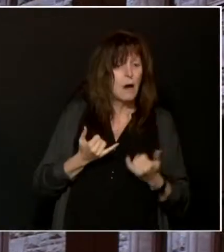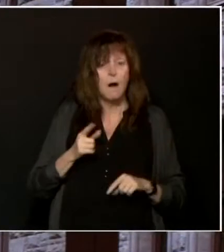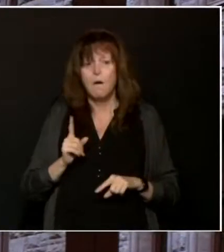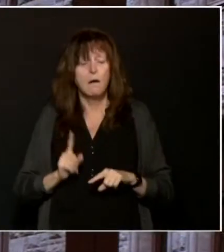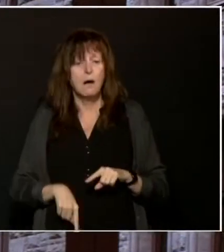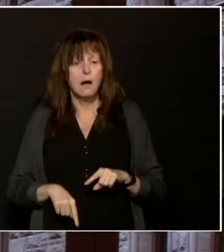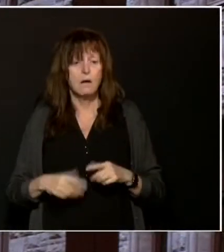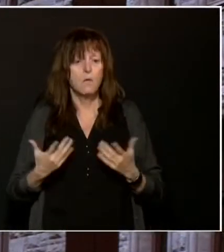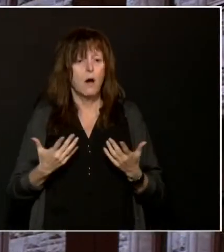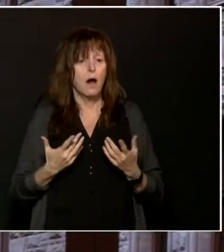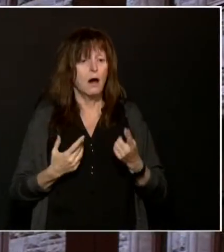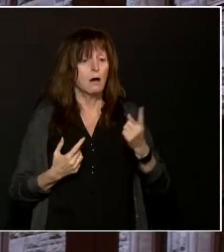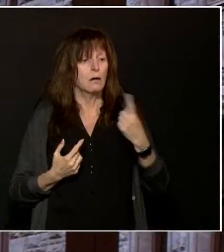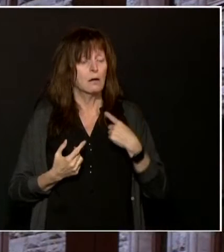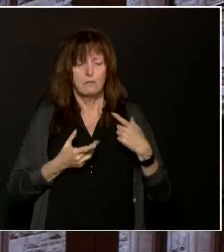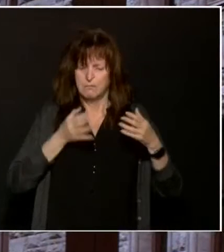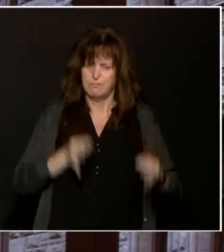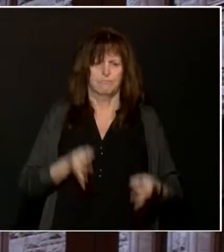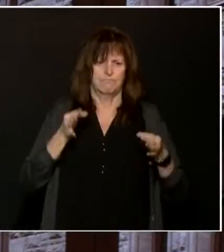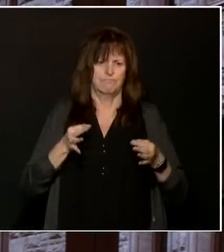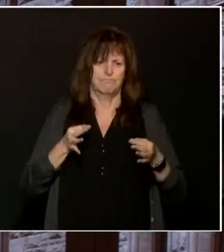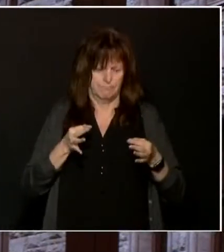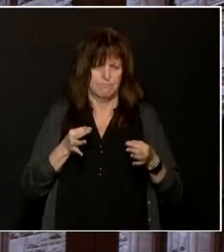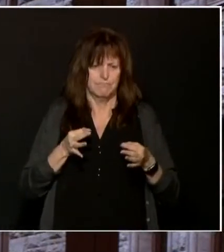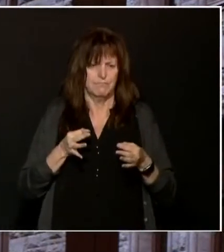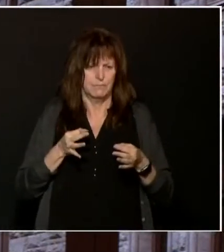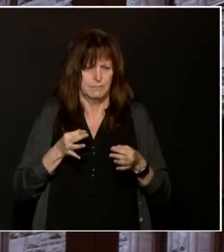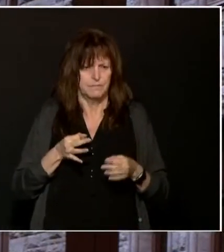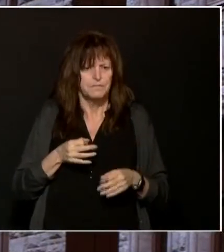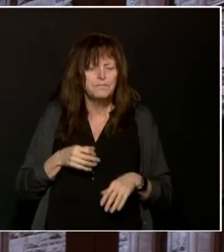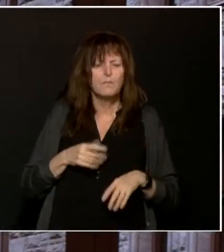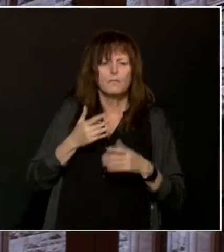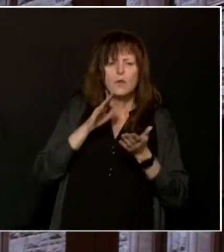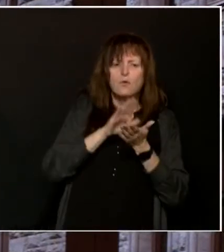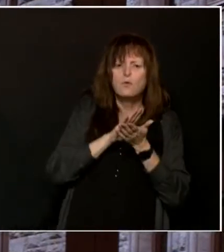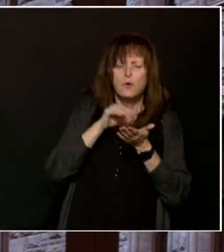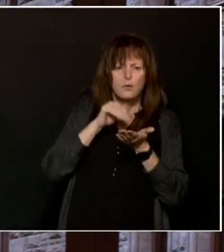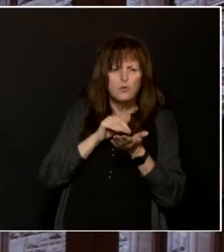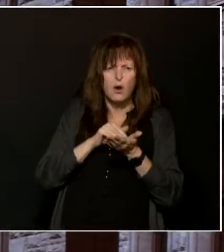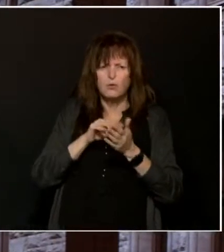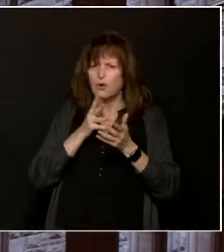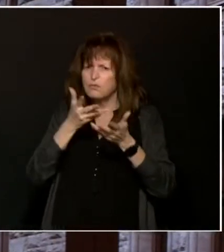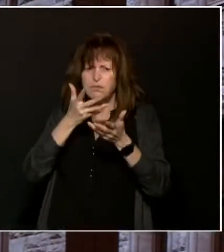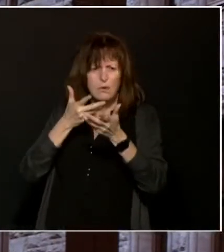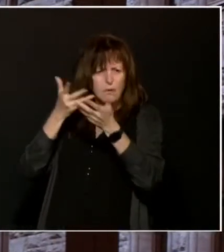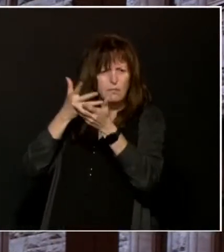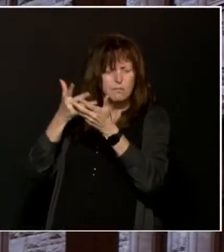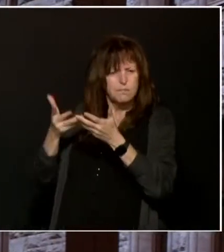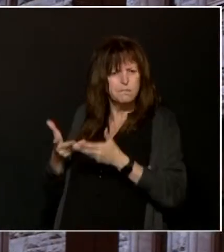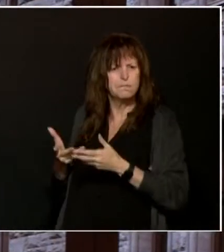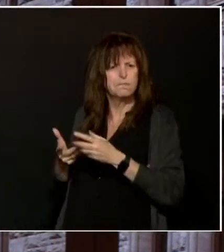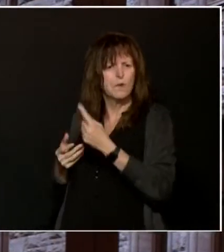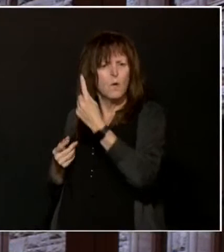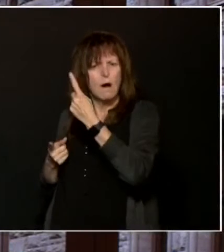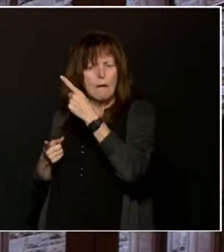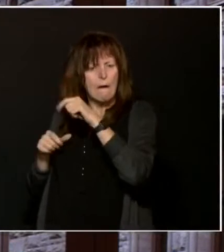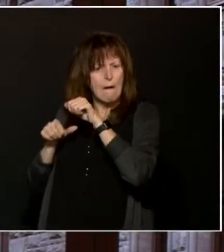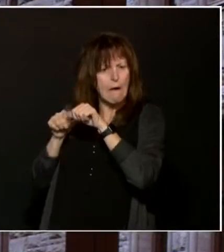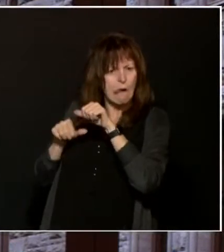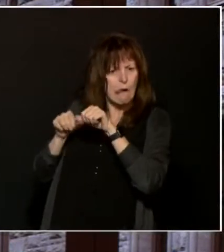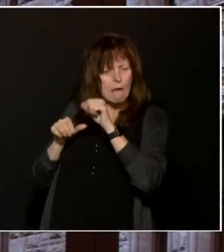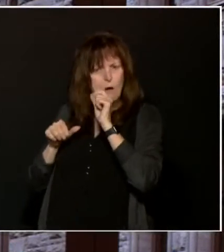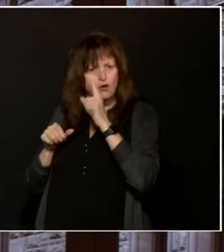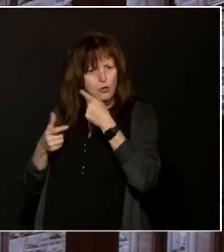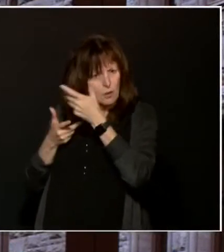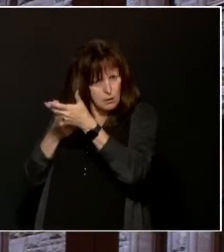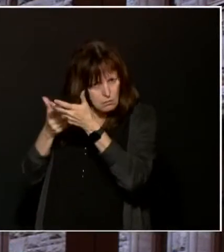with the other ones at this time. So far we have one that said they're not sure. We're going to have some more discussion with them in there.